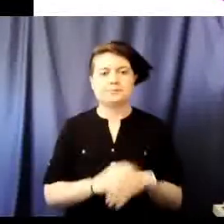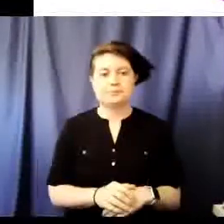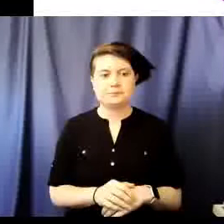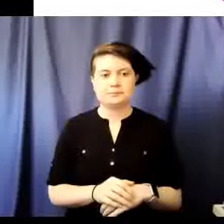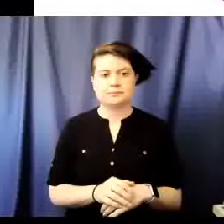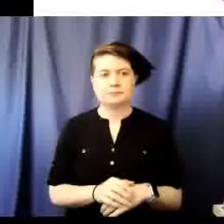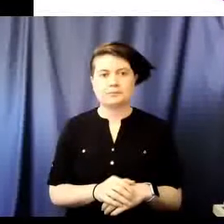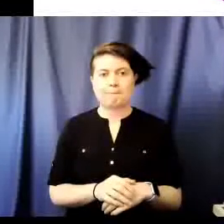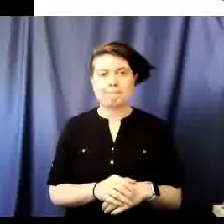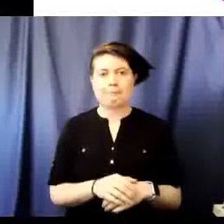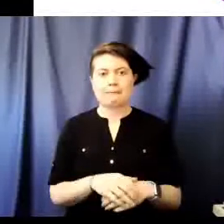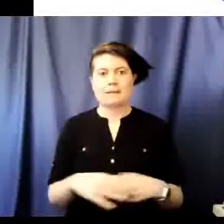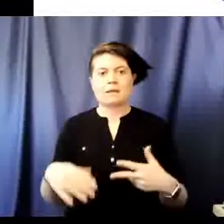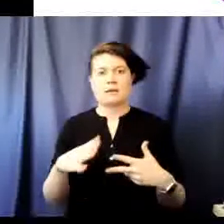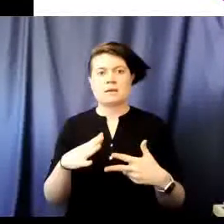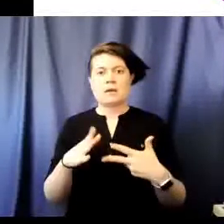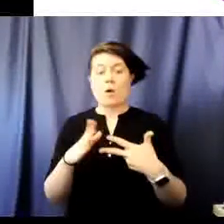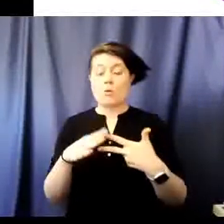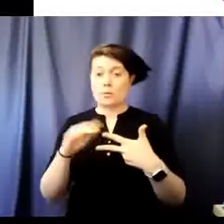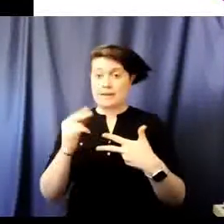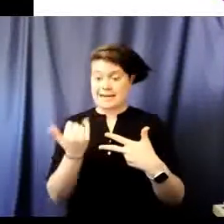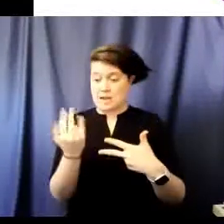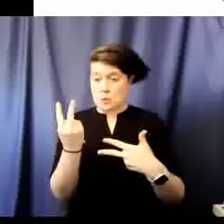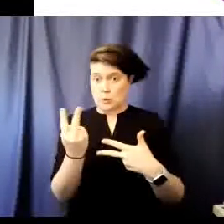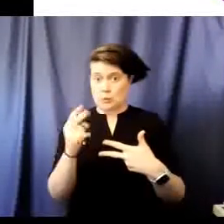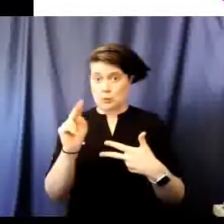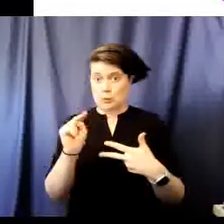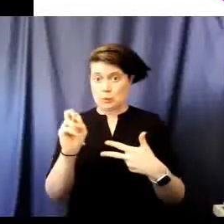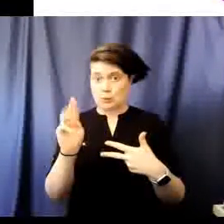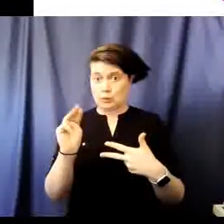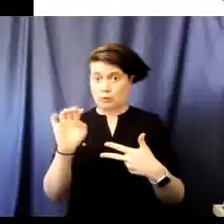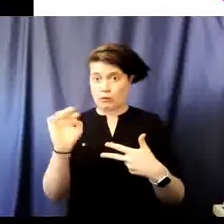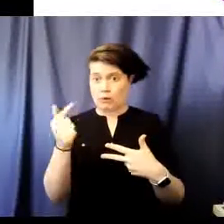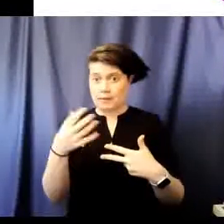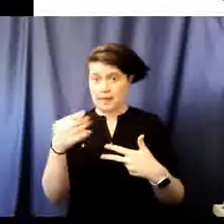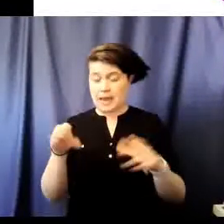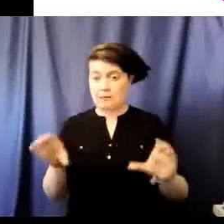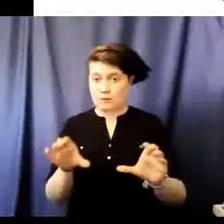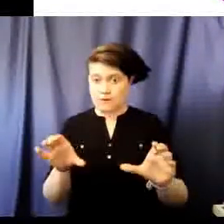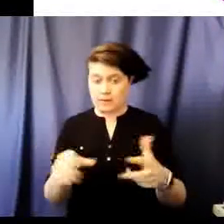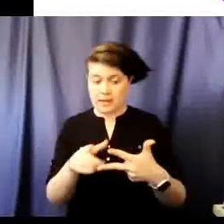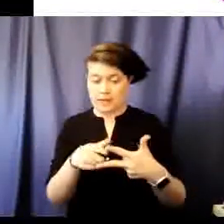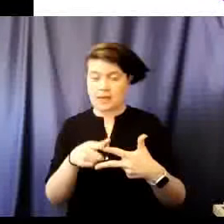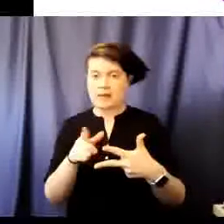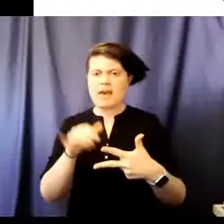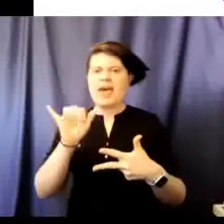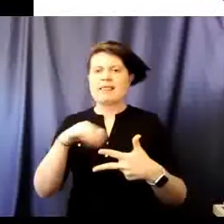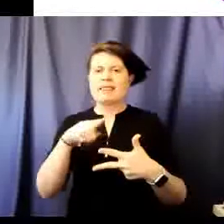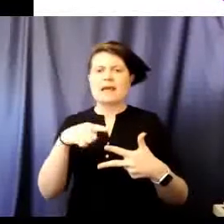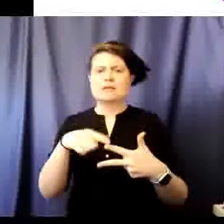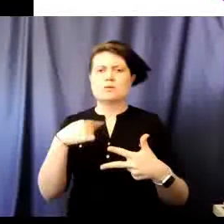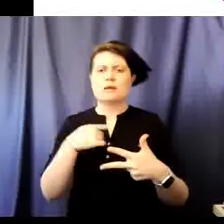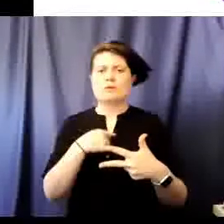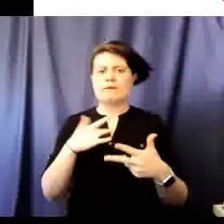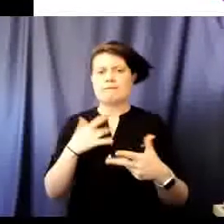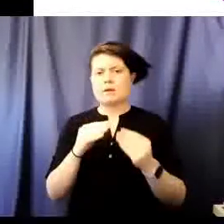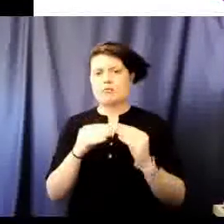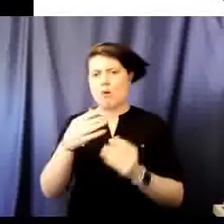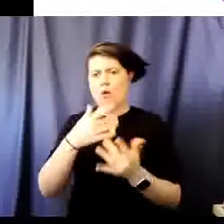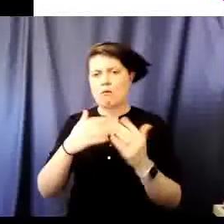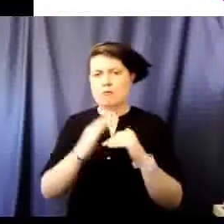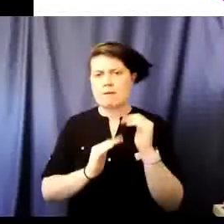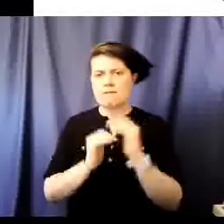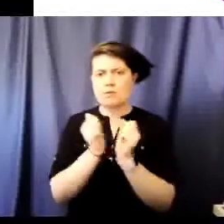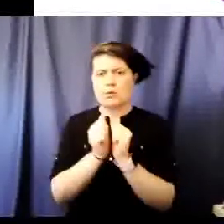Stage 2 is the norming and performing phase. This is when participants start becoming more comfortable around each other and start